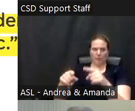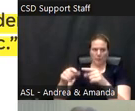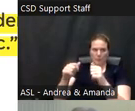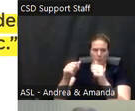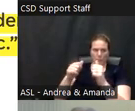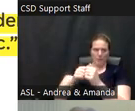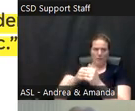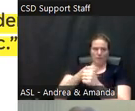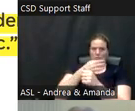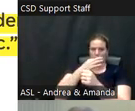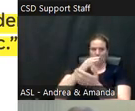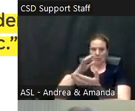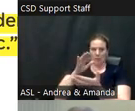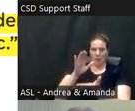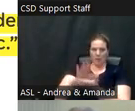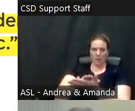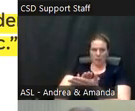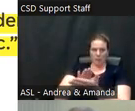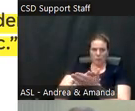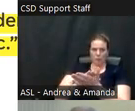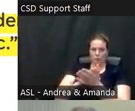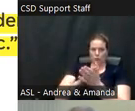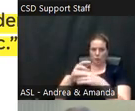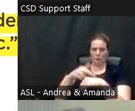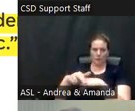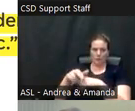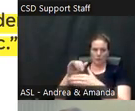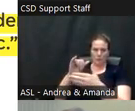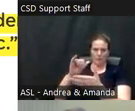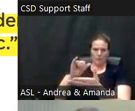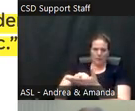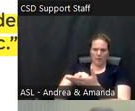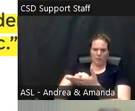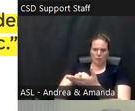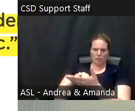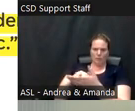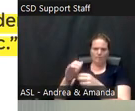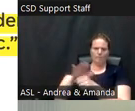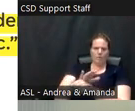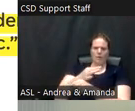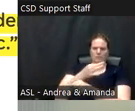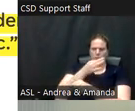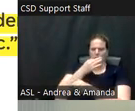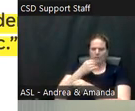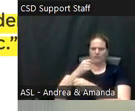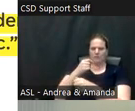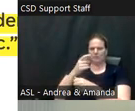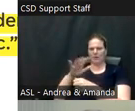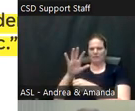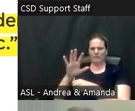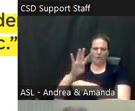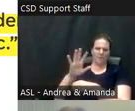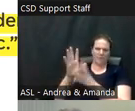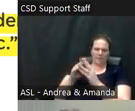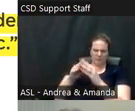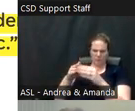from experts and academics, and referring that to the full commission. This subcommittee will have roughly 4 or 5 meetings over this phase of work to complete this